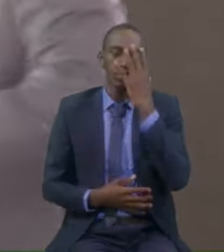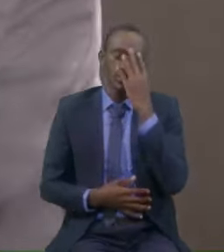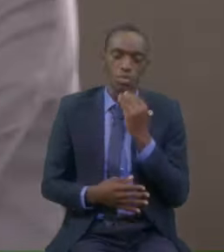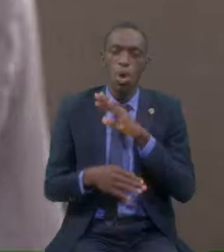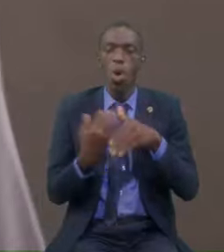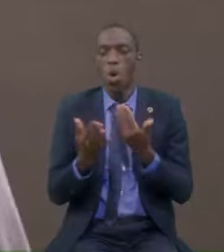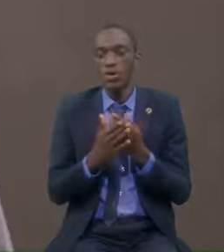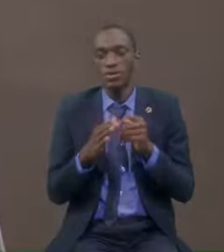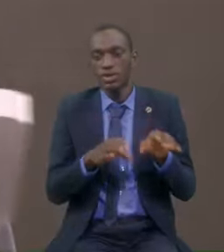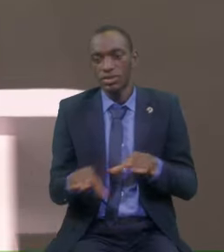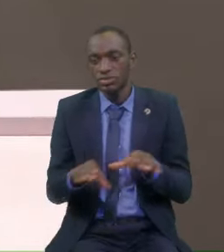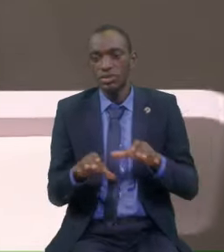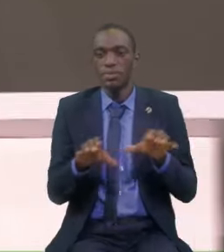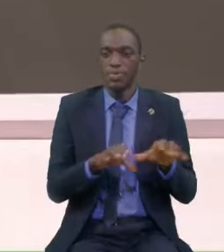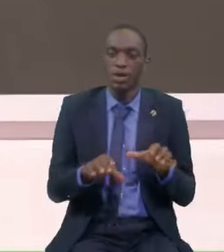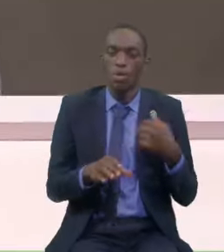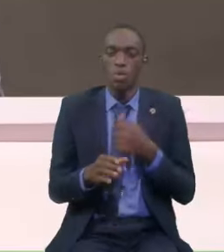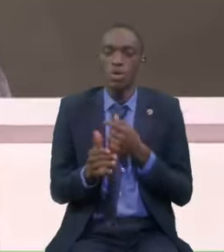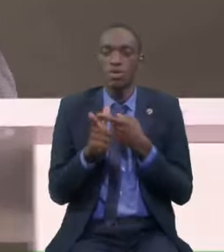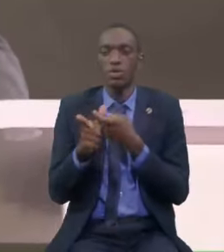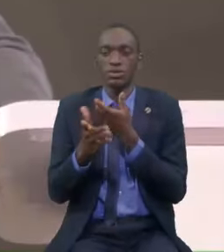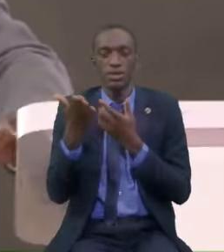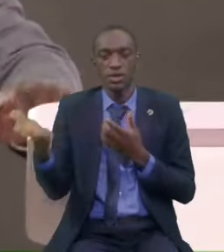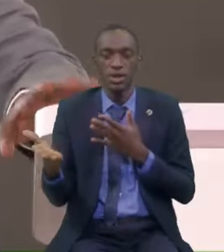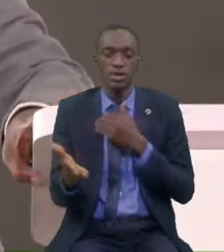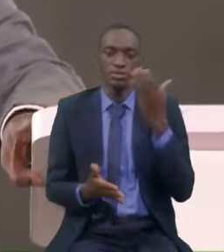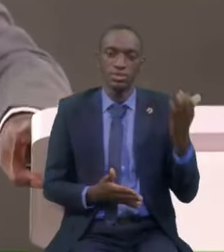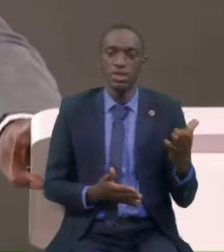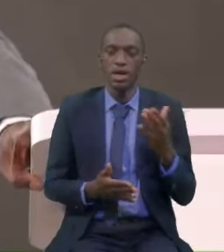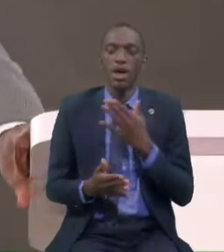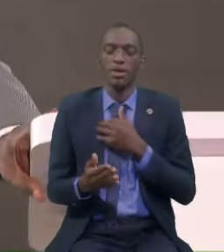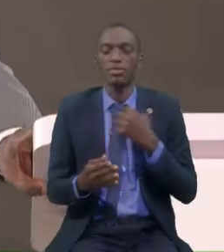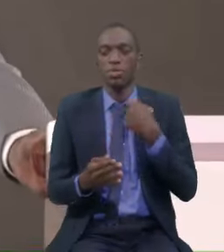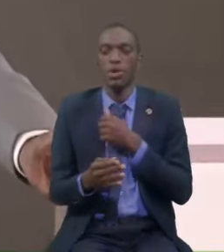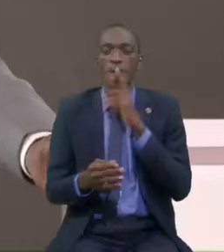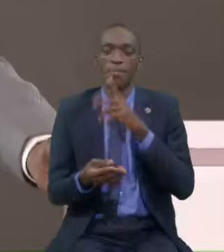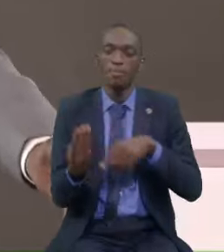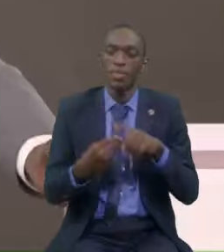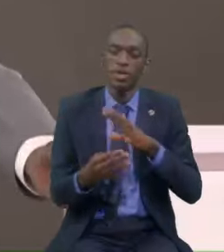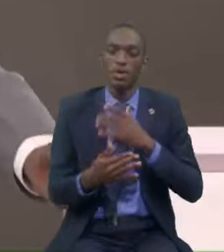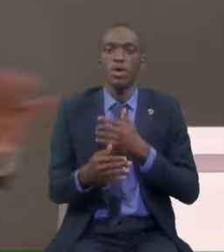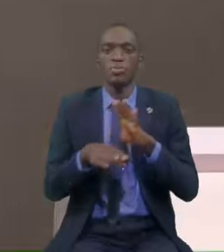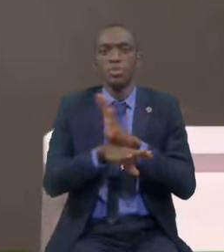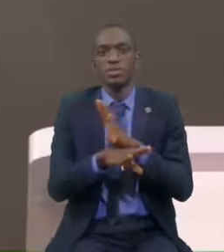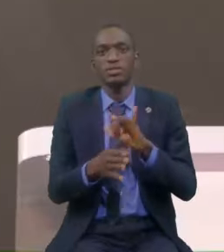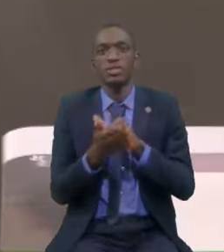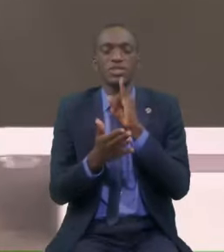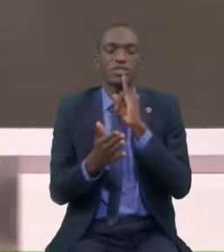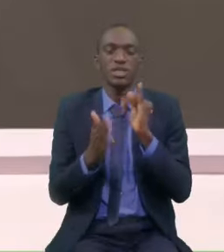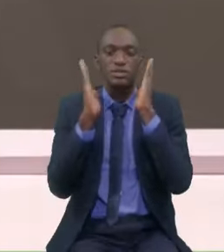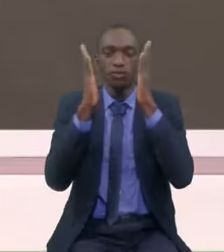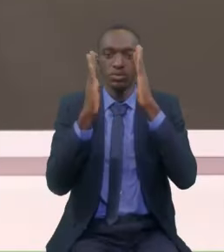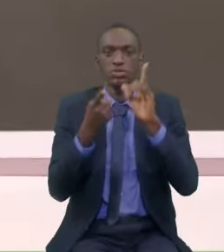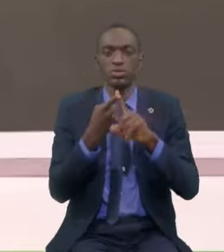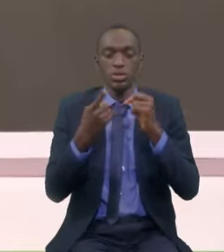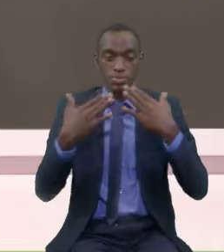there, when I'm about my business, that's all about attention to the body. But now I say